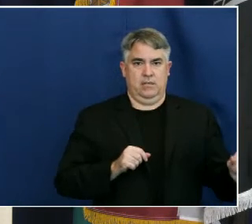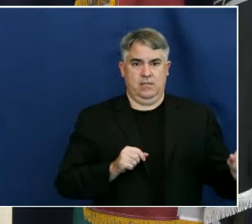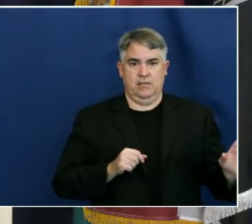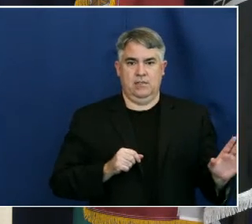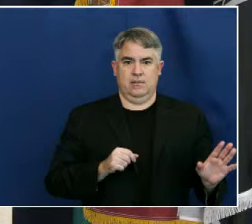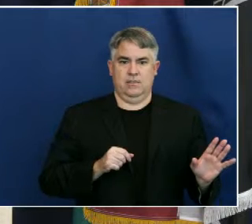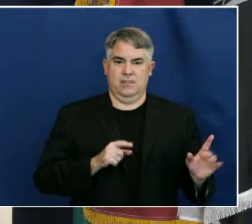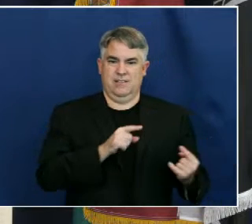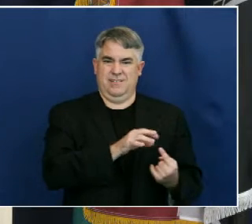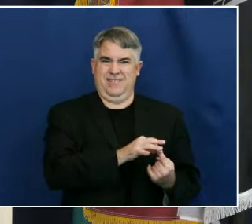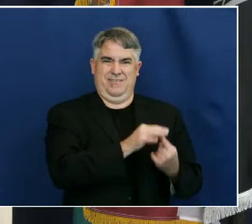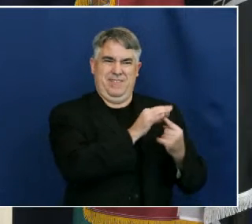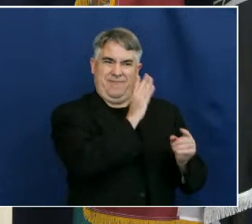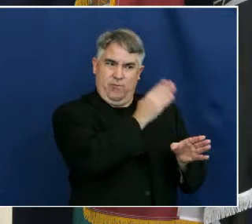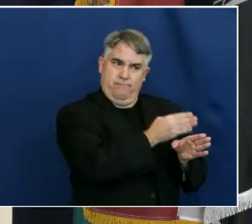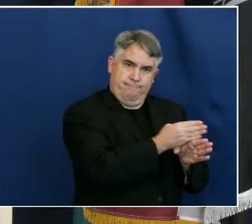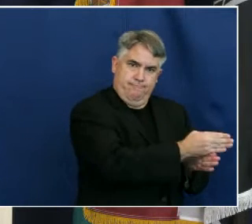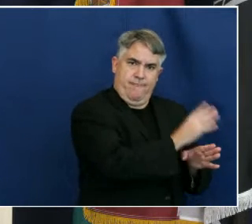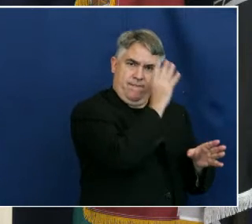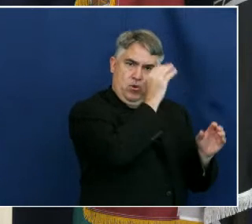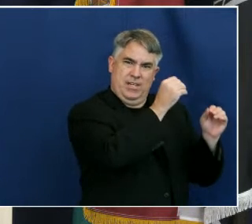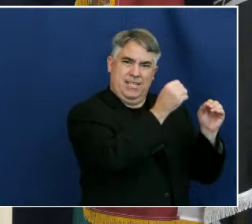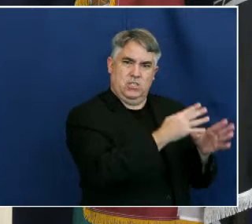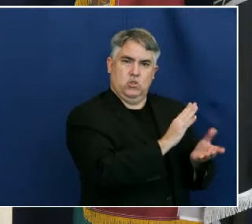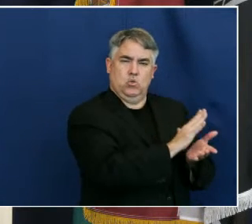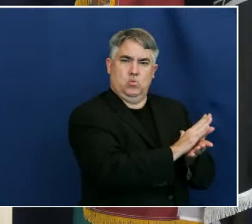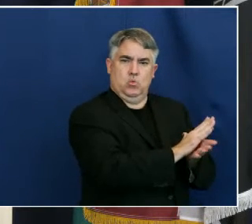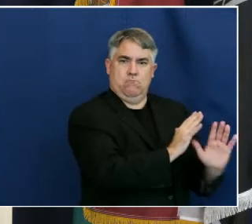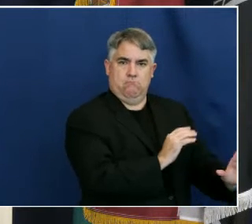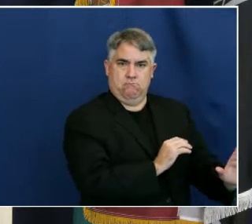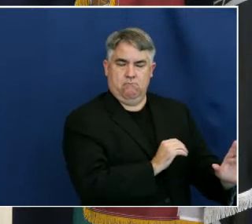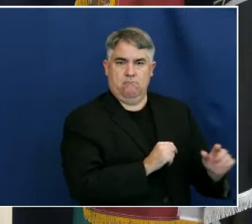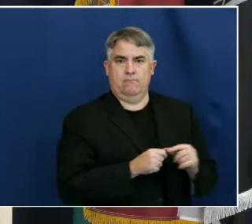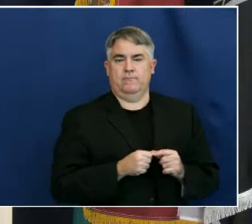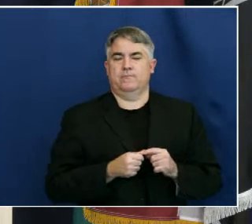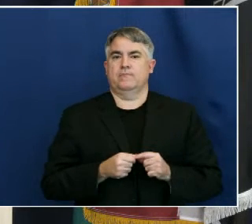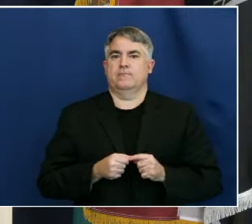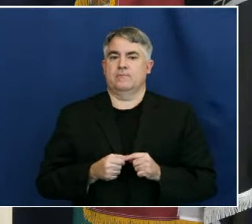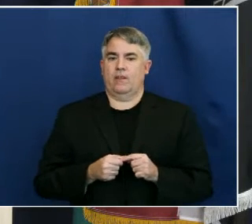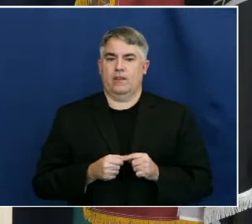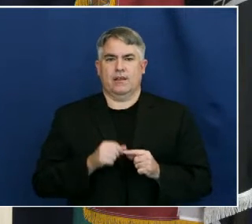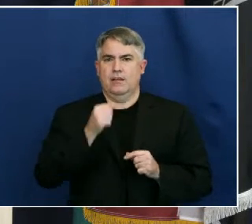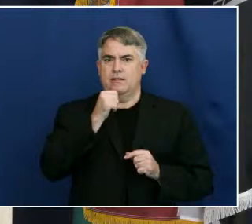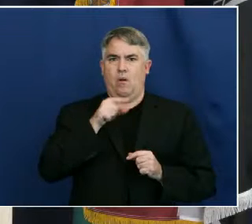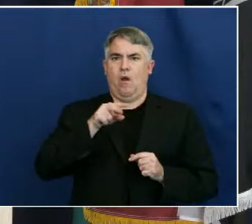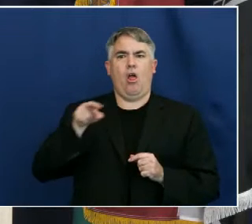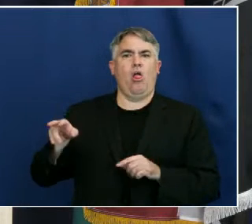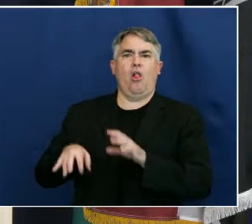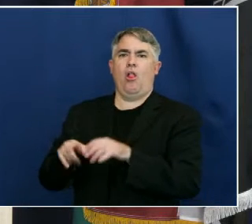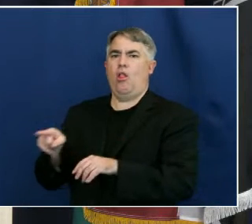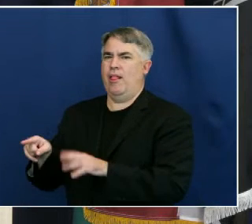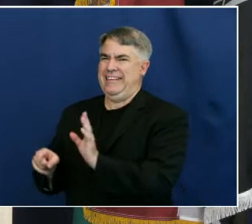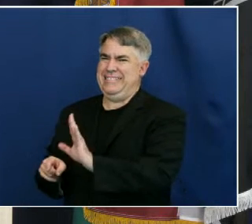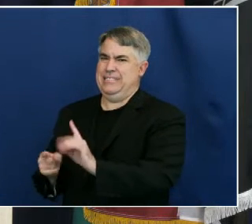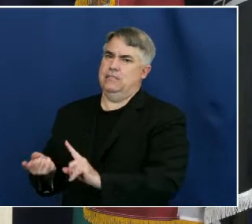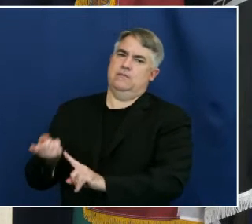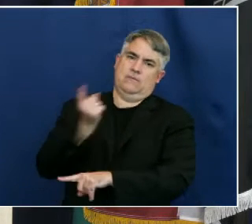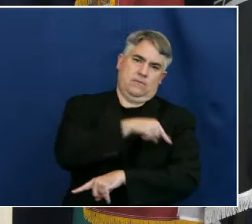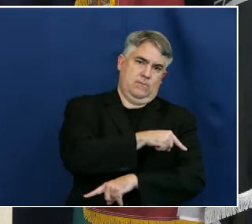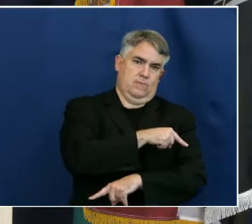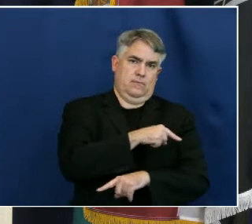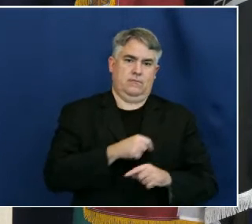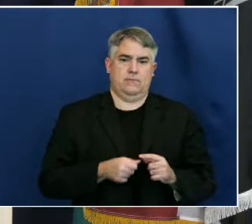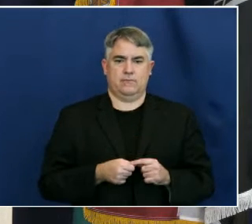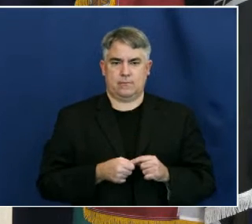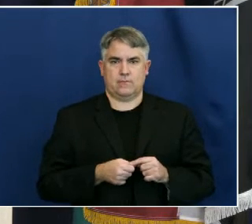school reopenings and get people back in class. But K through 12 personnel will not go to the normal websites. The County Office